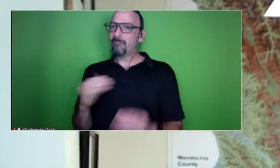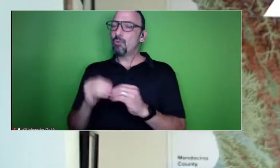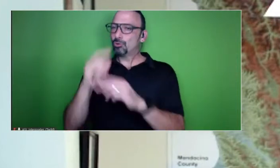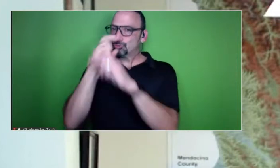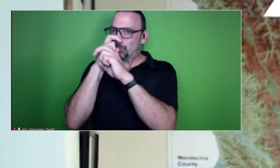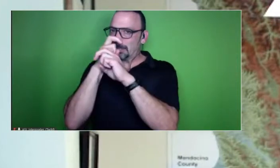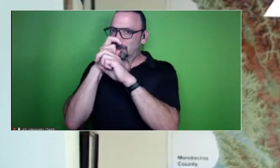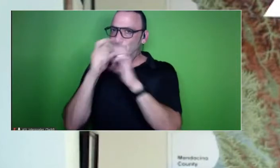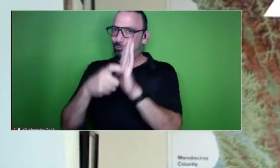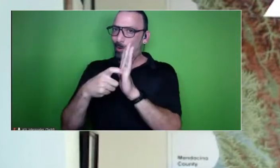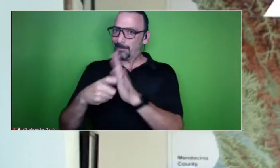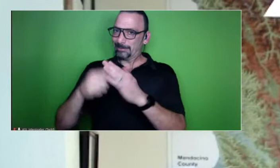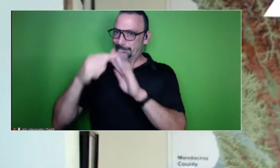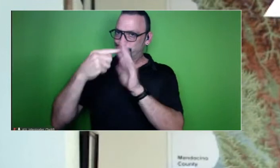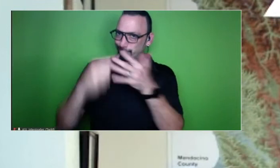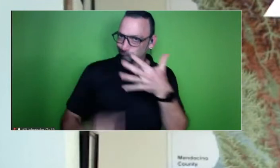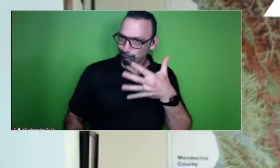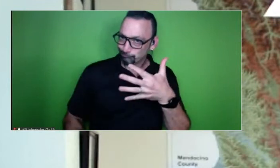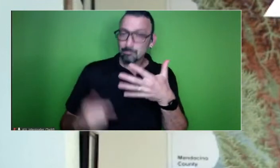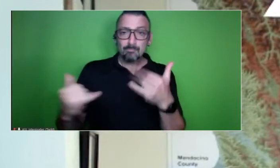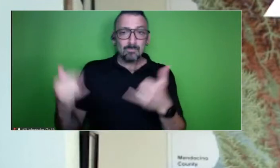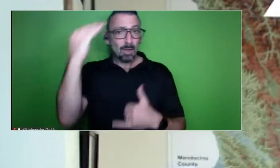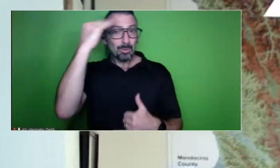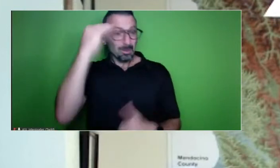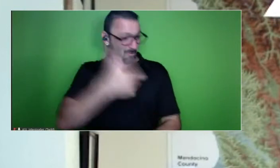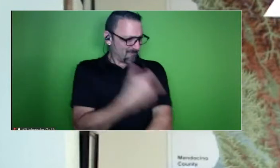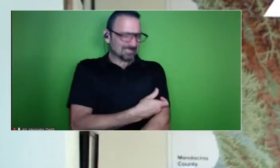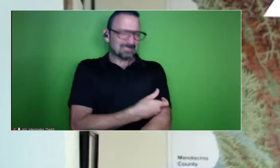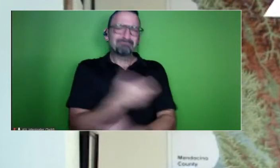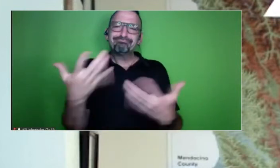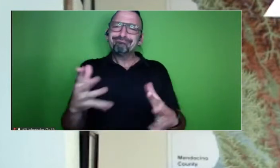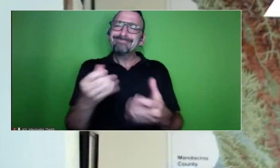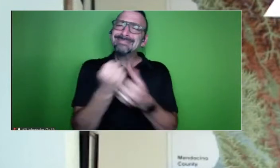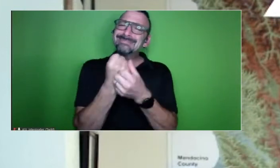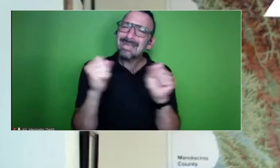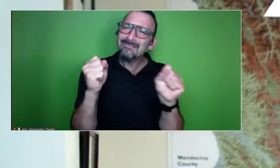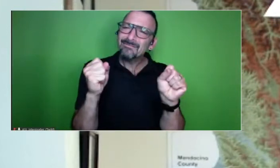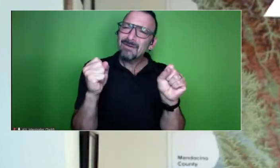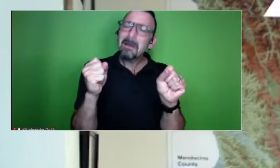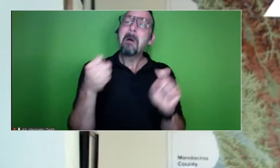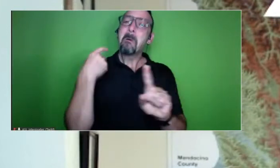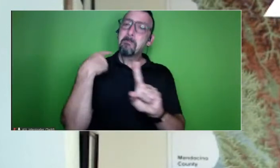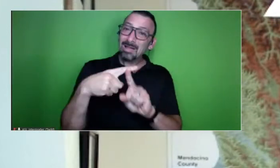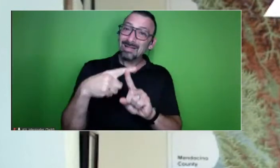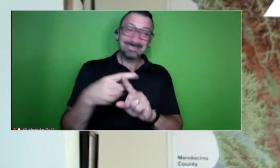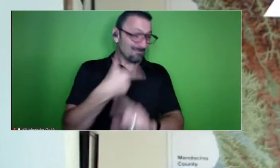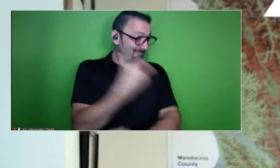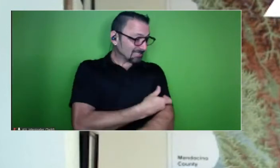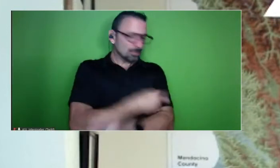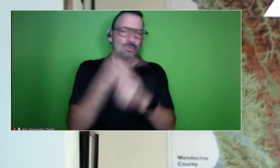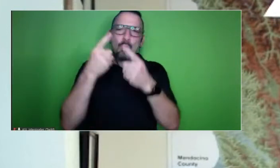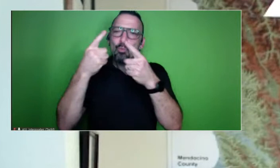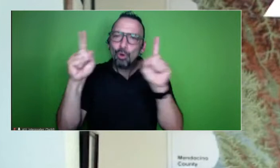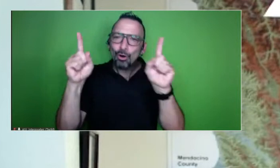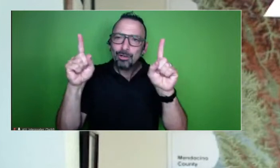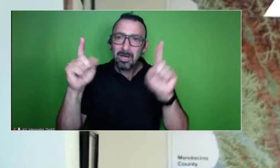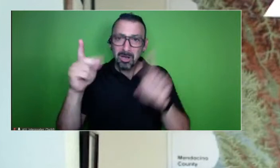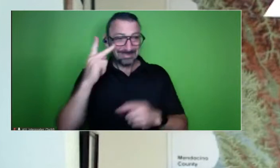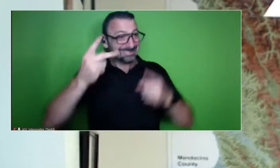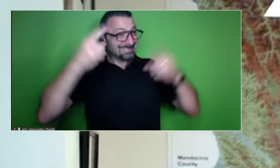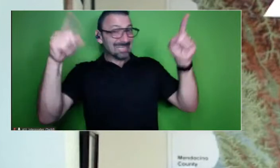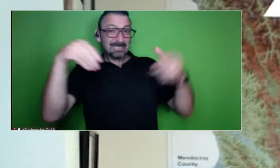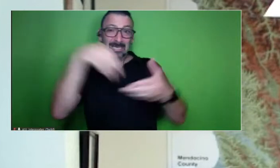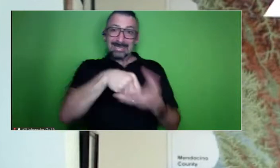we know now that vaccines are very safe and very effective. We are seeing success within the schools.